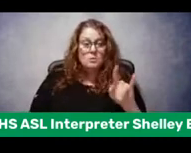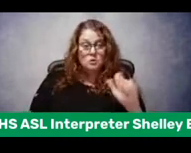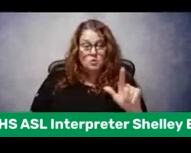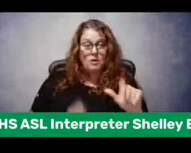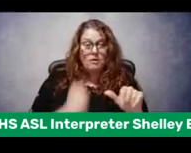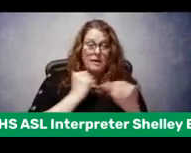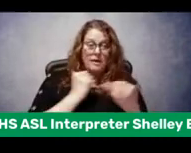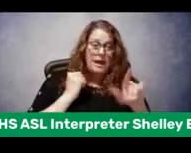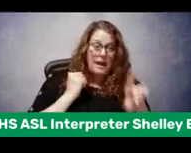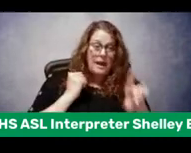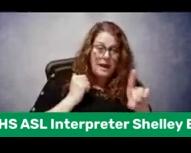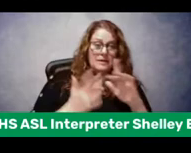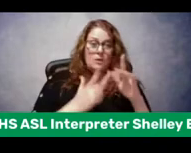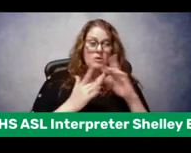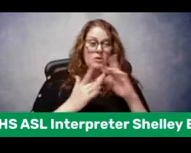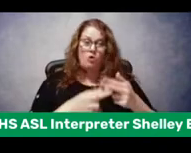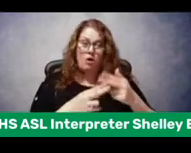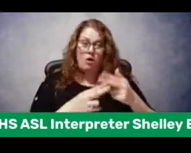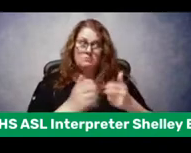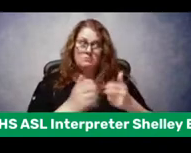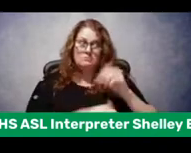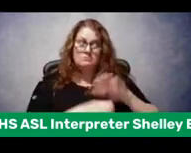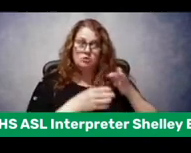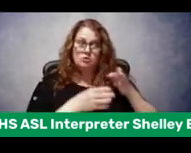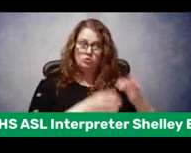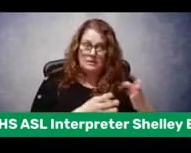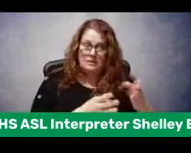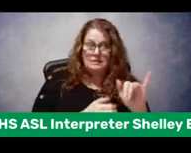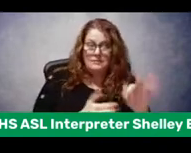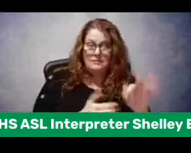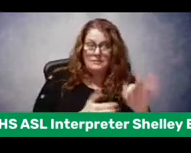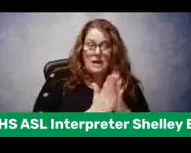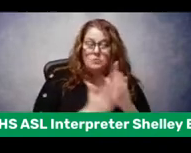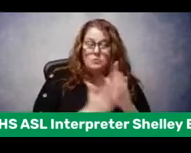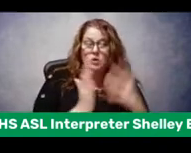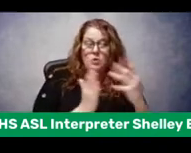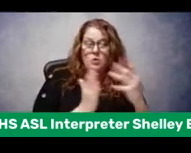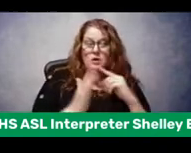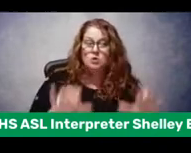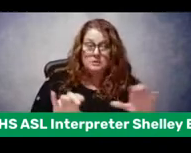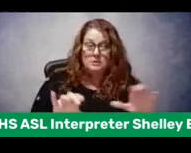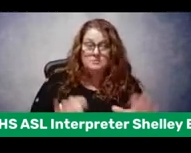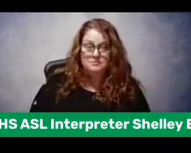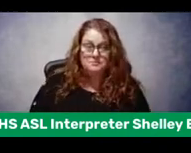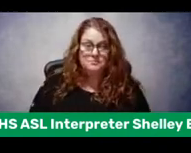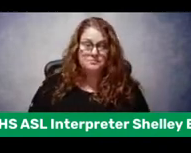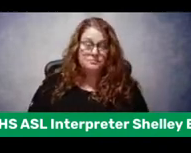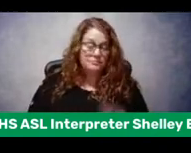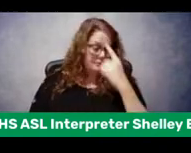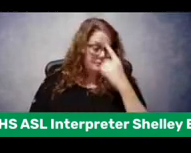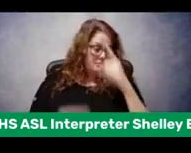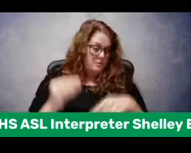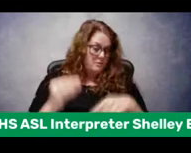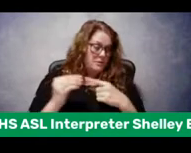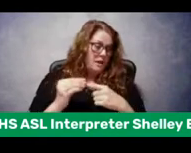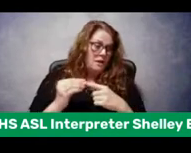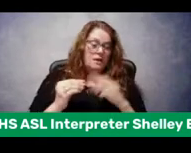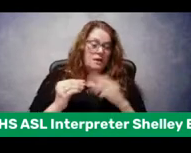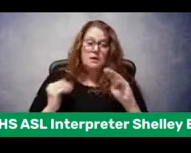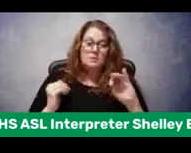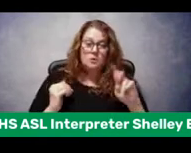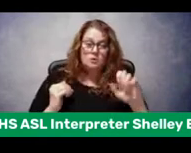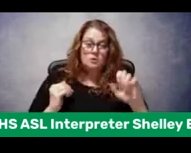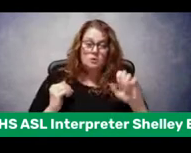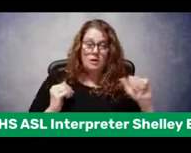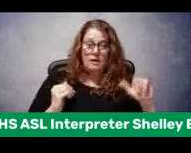wouldn't necessarily call them that if someone on the street asked them, what are you out here doing? I think about the mutual aid that my